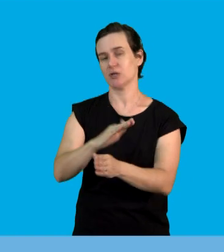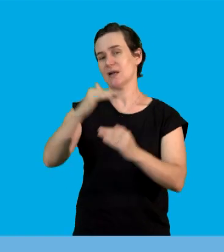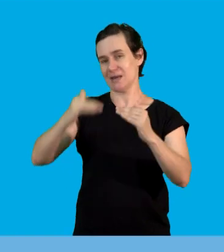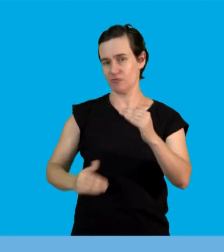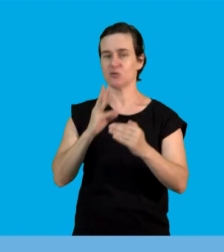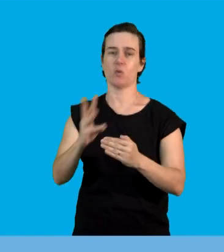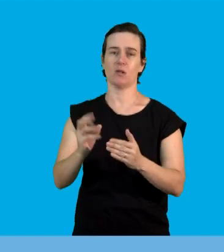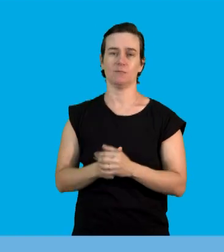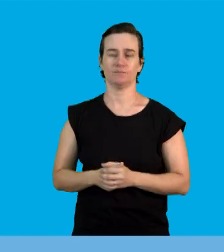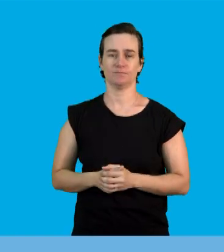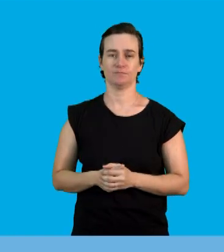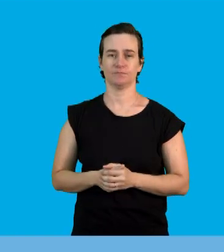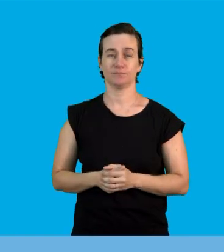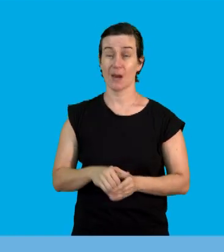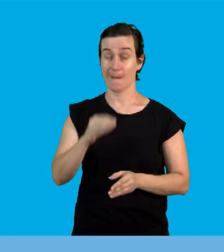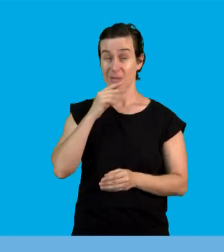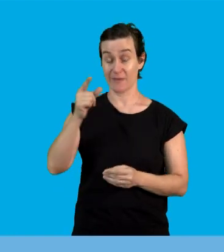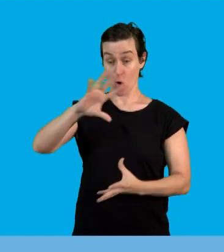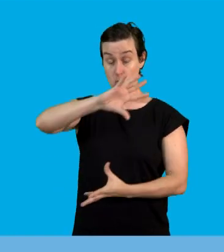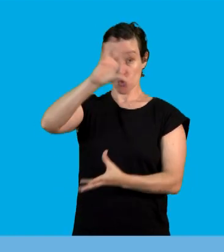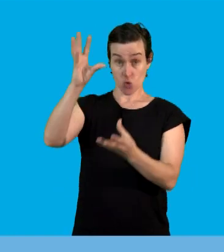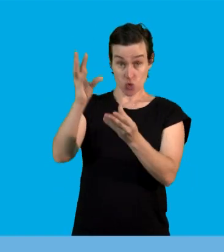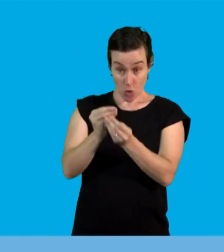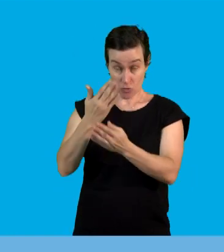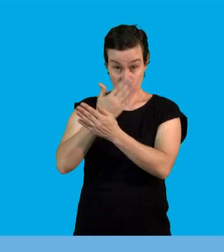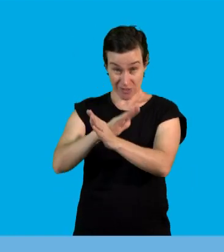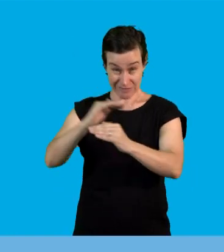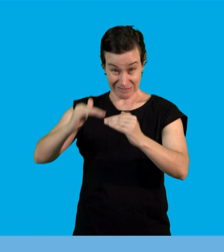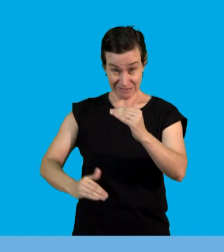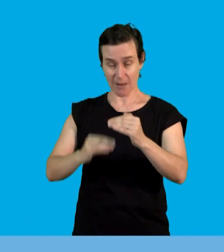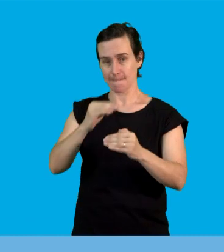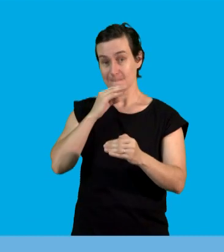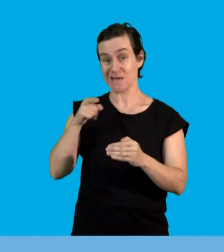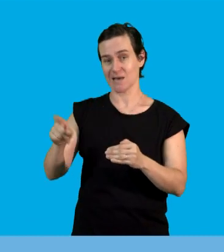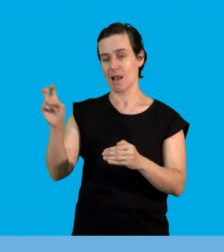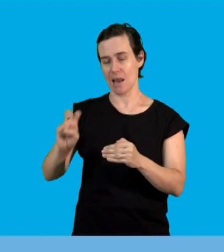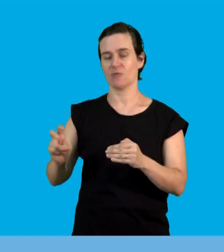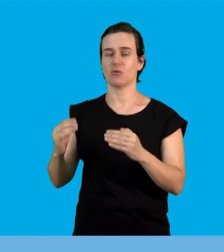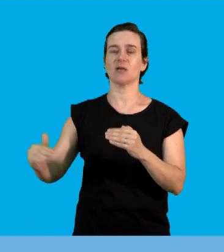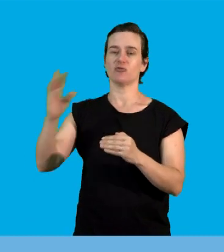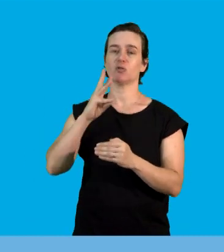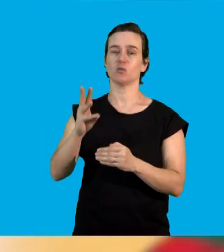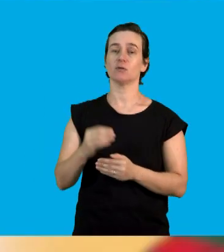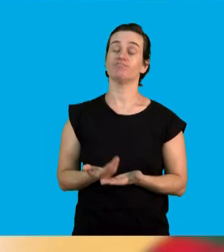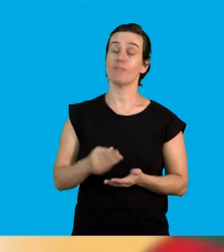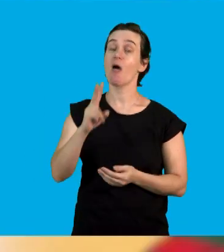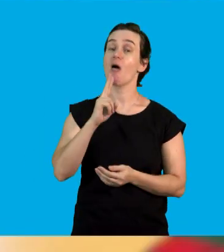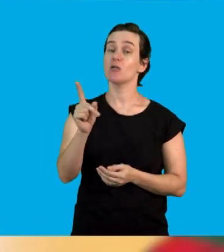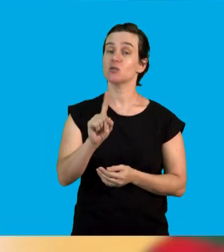circuit is increased, then the current is going to decrease. So our answer is B.